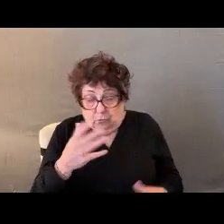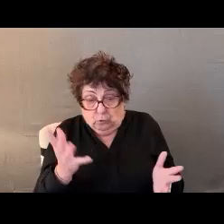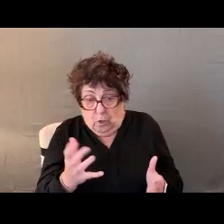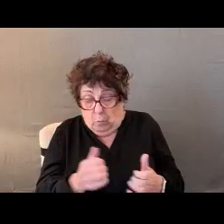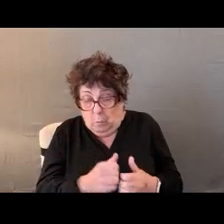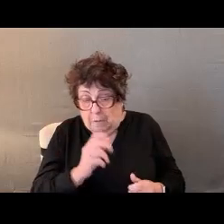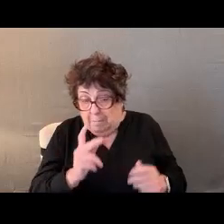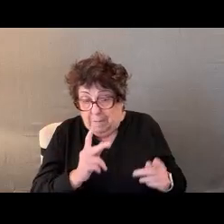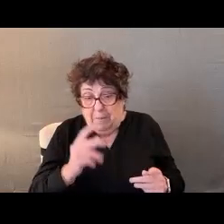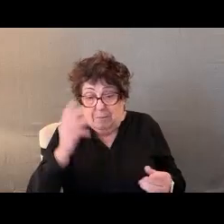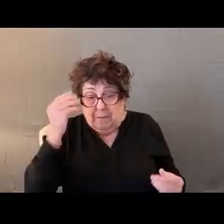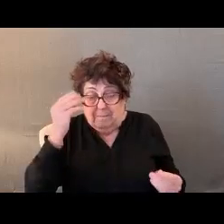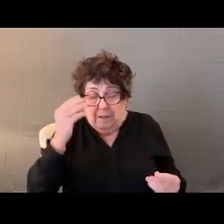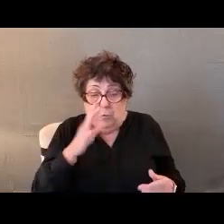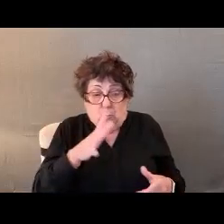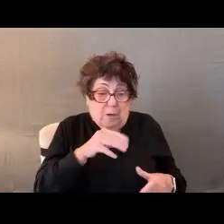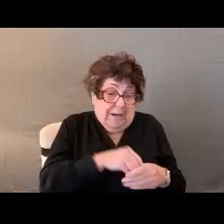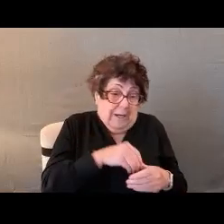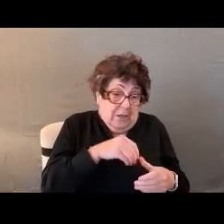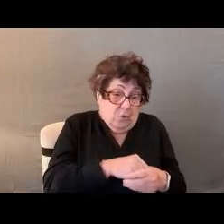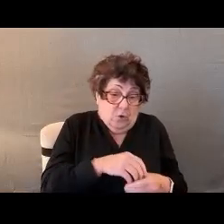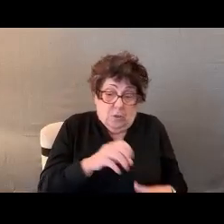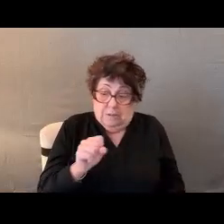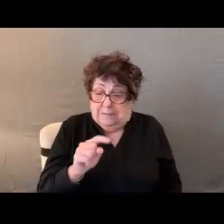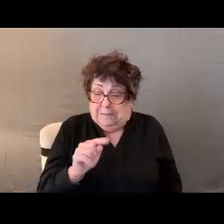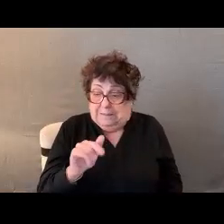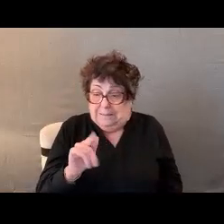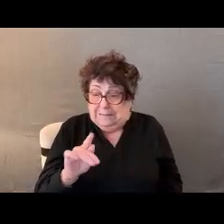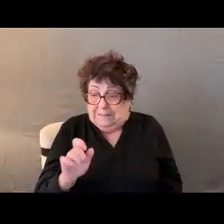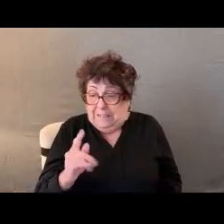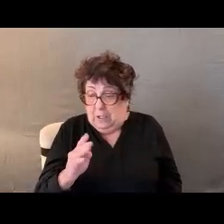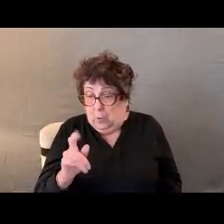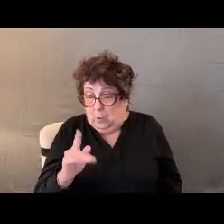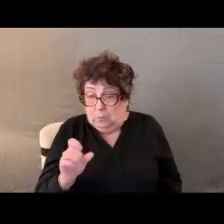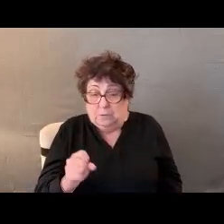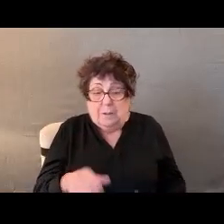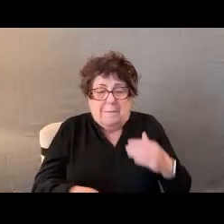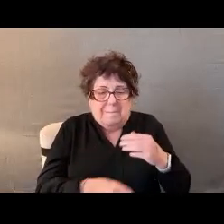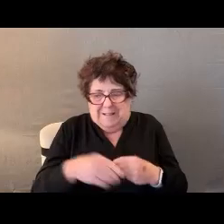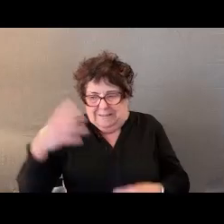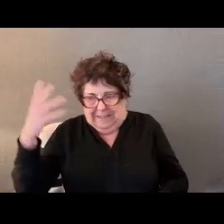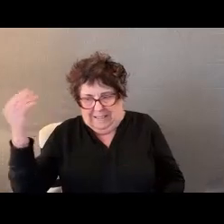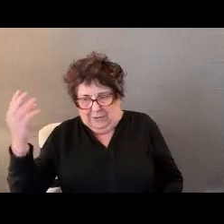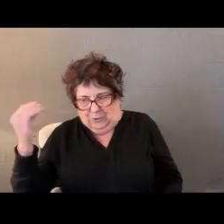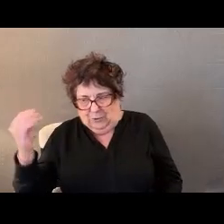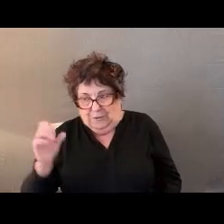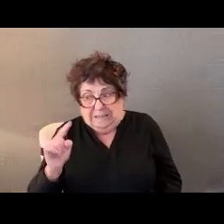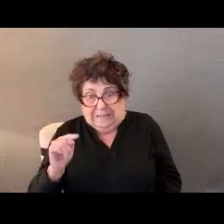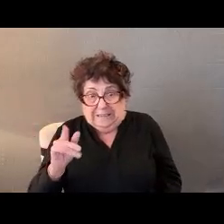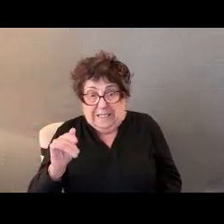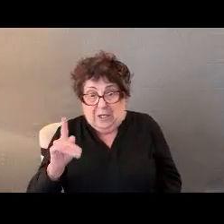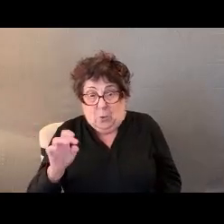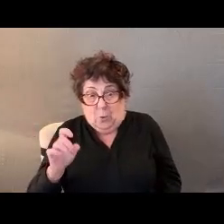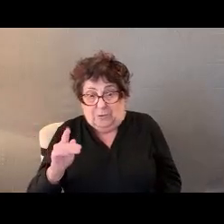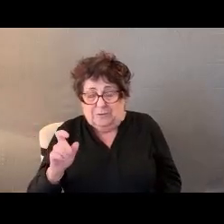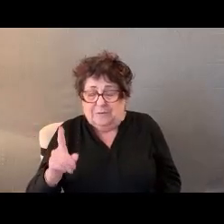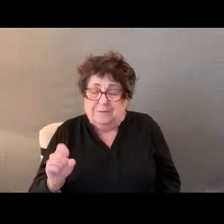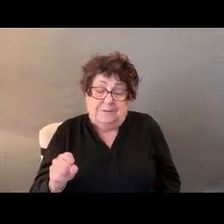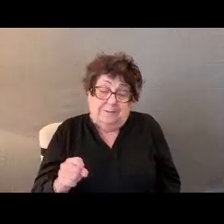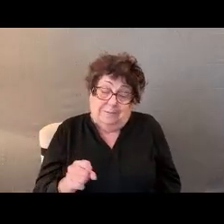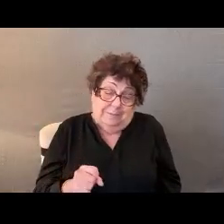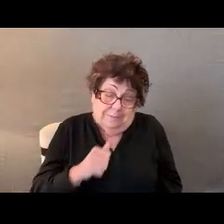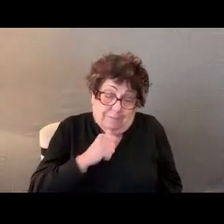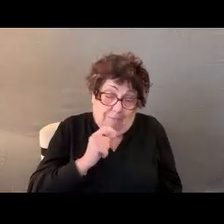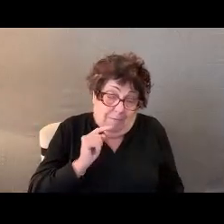your external stakeholders, I think is really important. And it doesn't hurt to also give them some money. So that's not always possible, but we were able